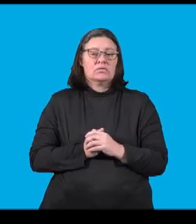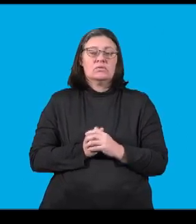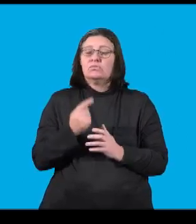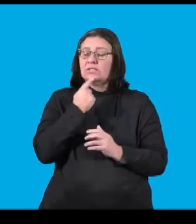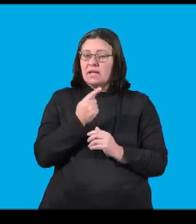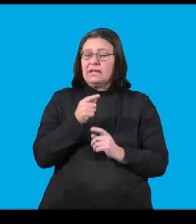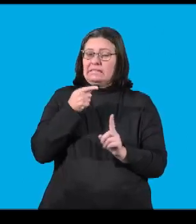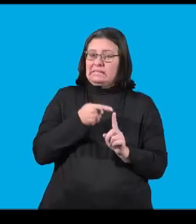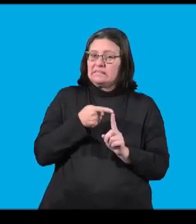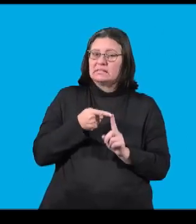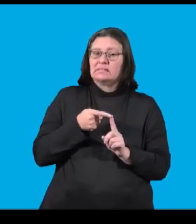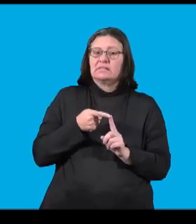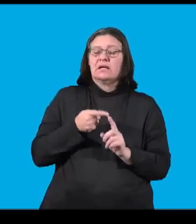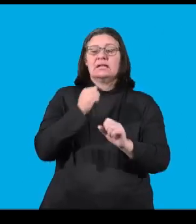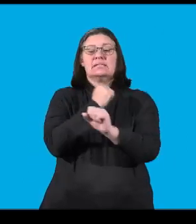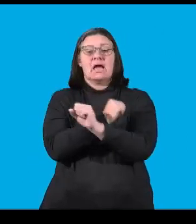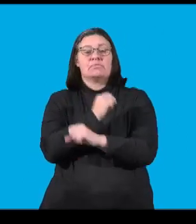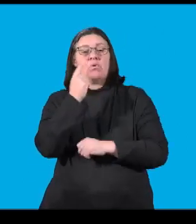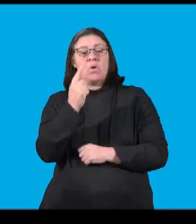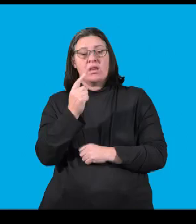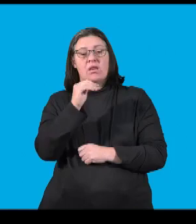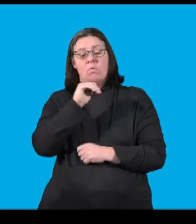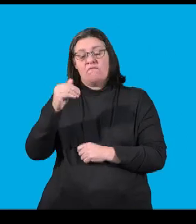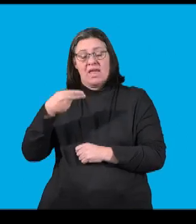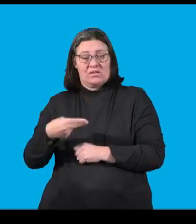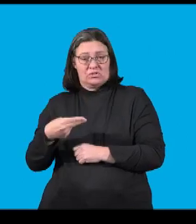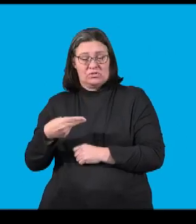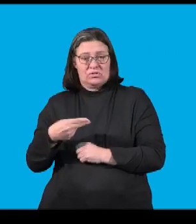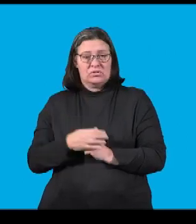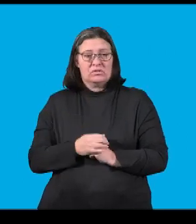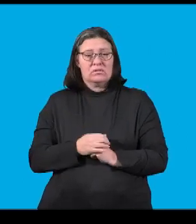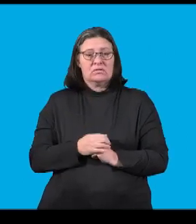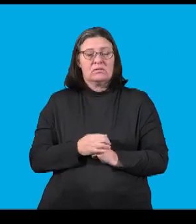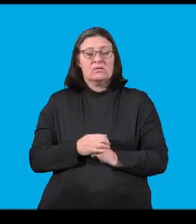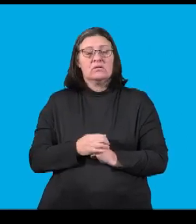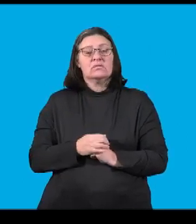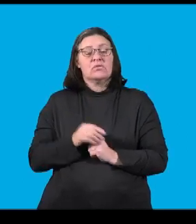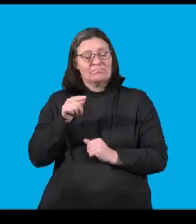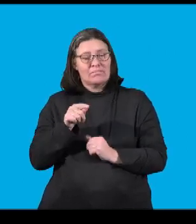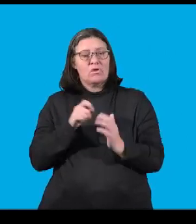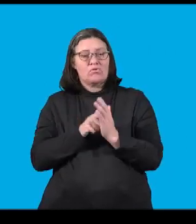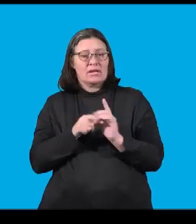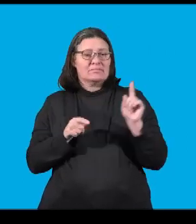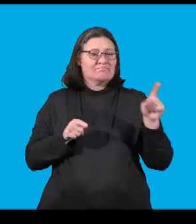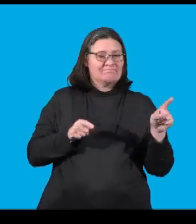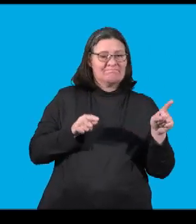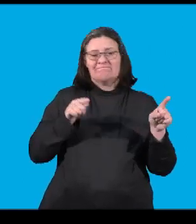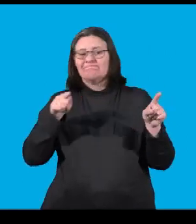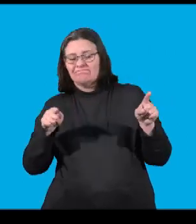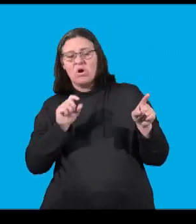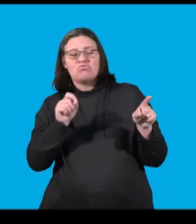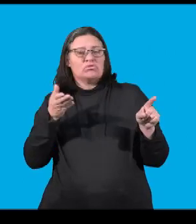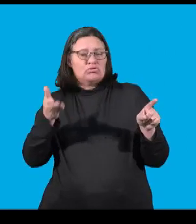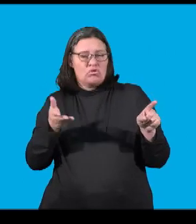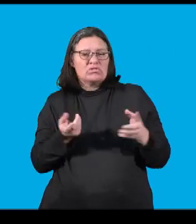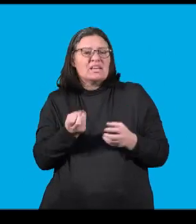h, is to say this is times 1 over h. So this h in the denominator can be written as that. It's